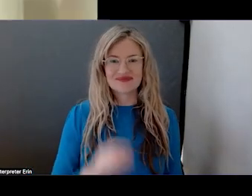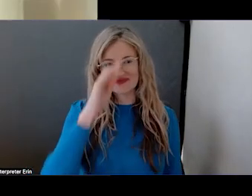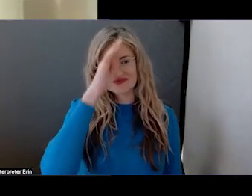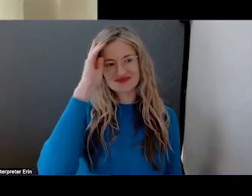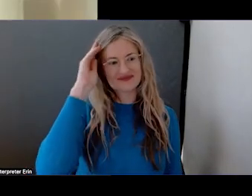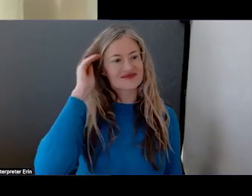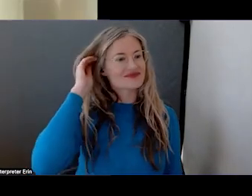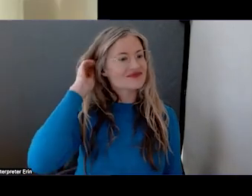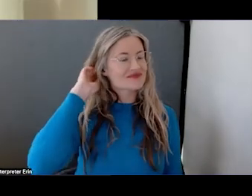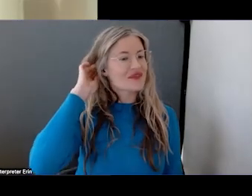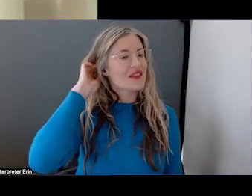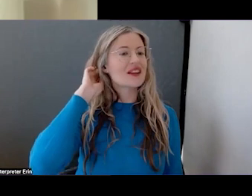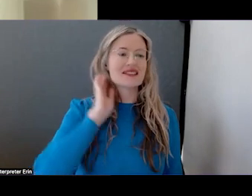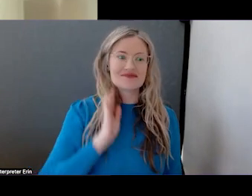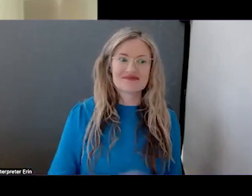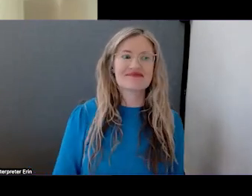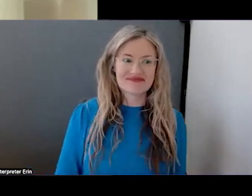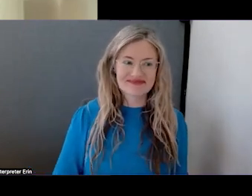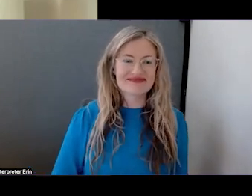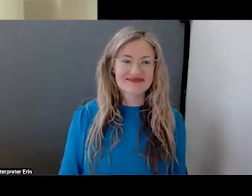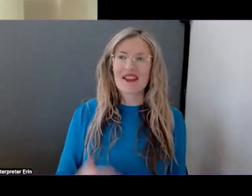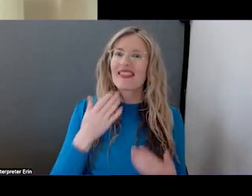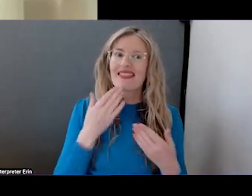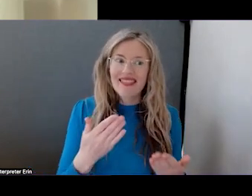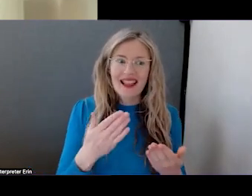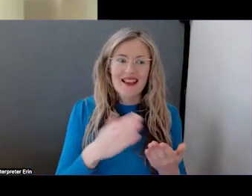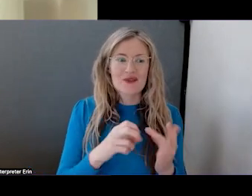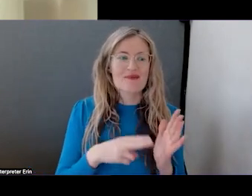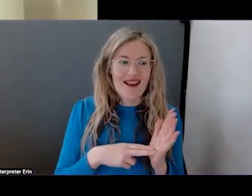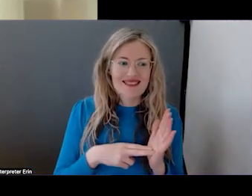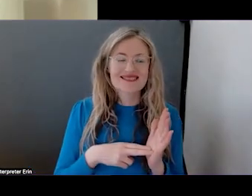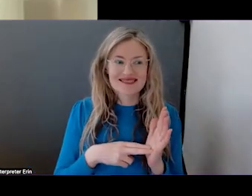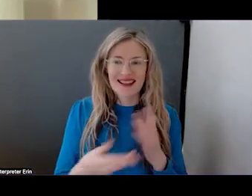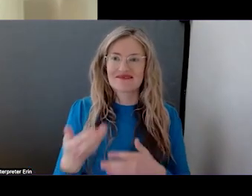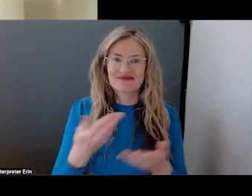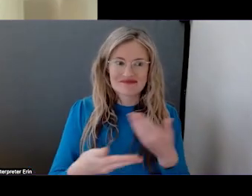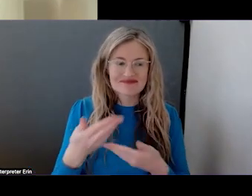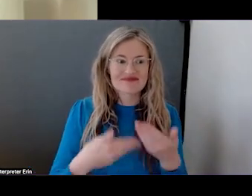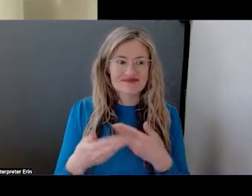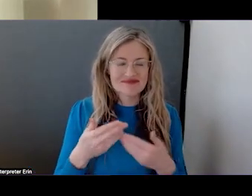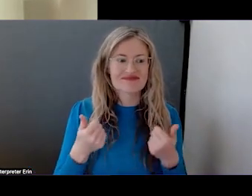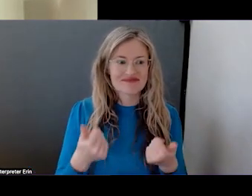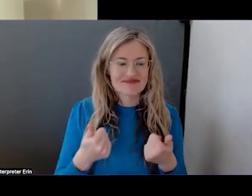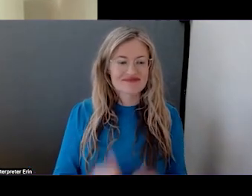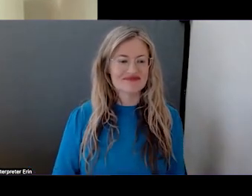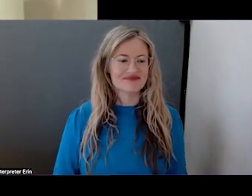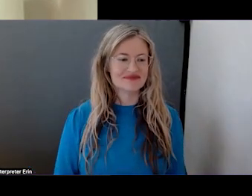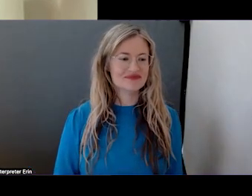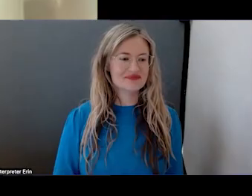Grazie mille, Martin. Thank you very much, Martin. So